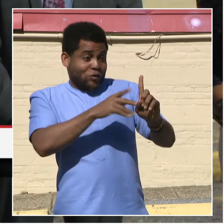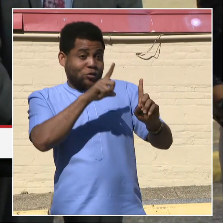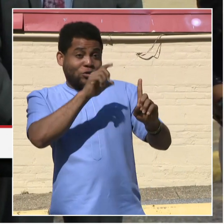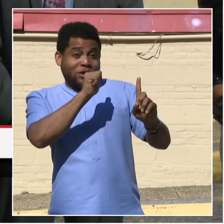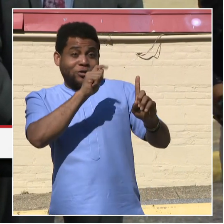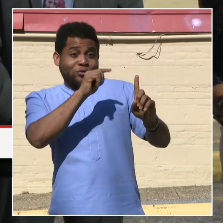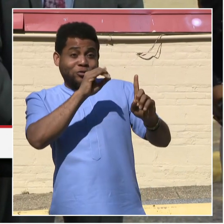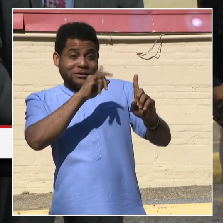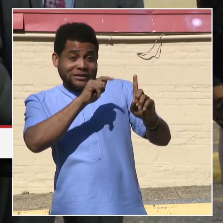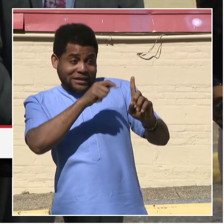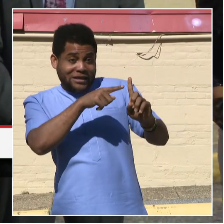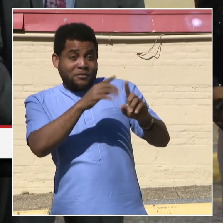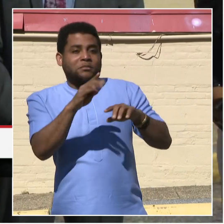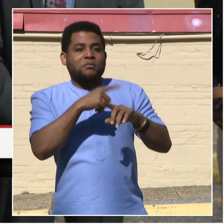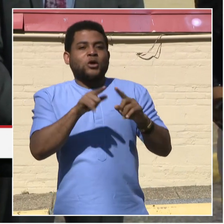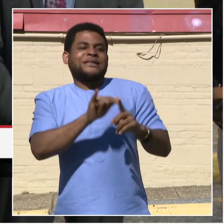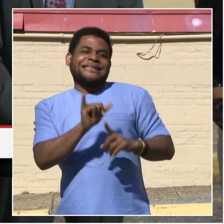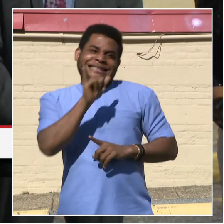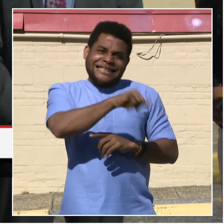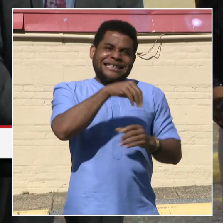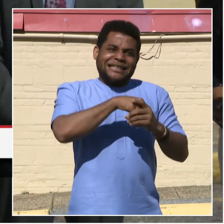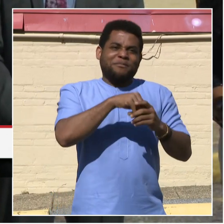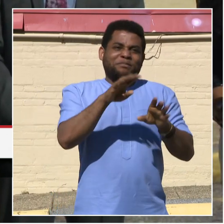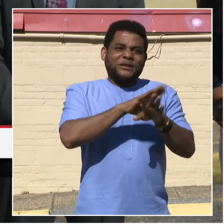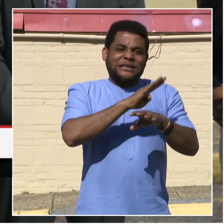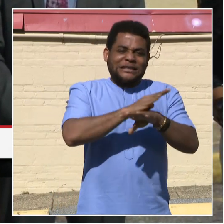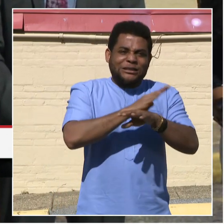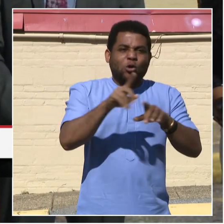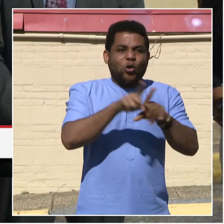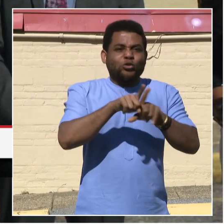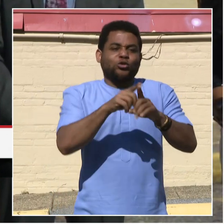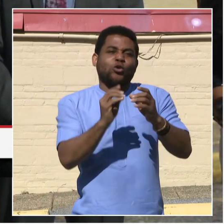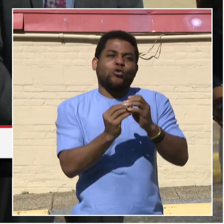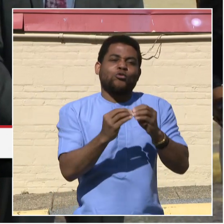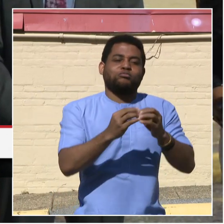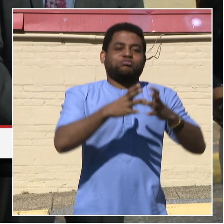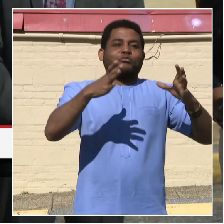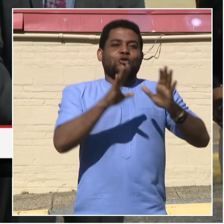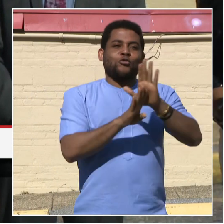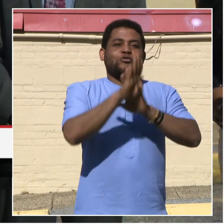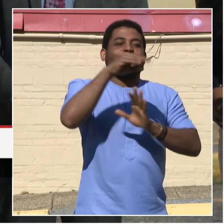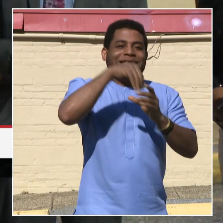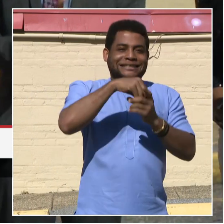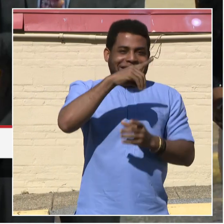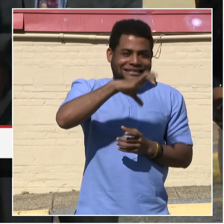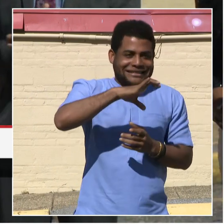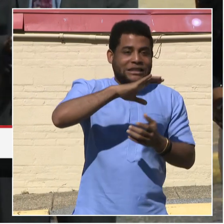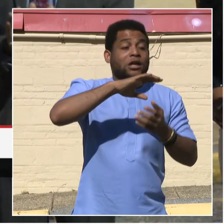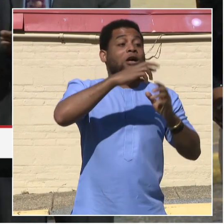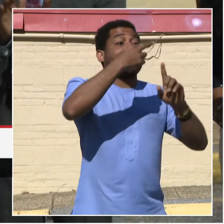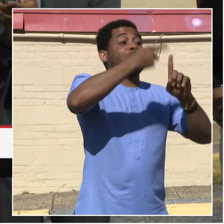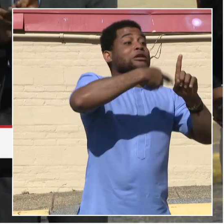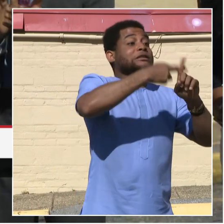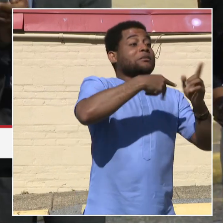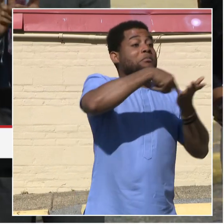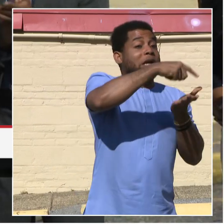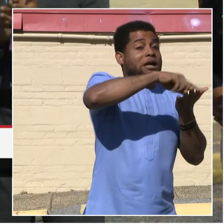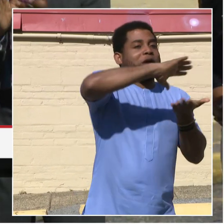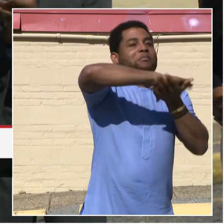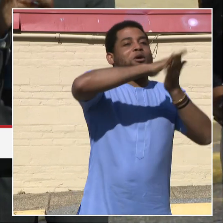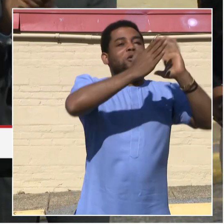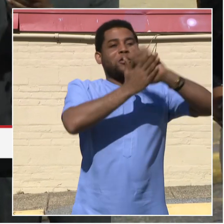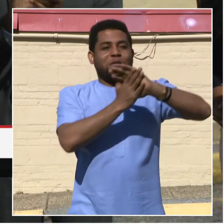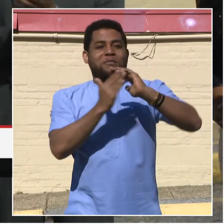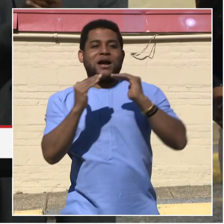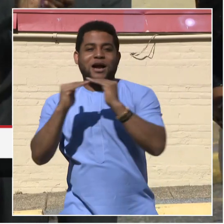in D.C., can grow in D.C., and turn rent payments into equity. Equity is another way